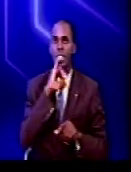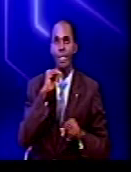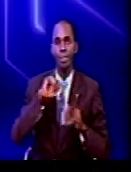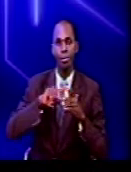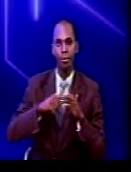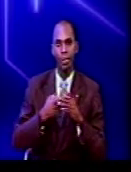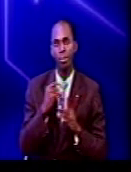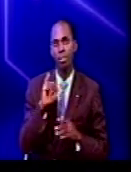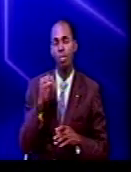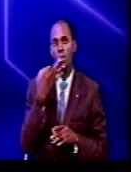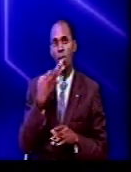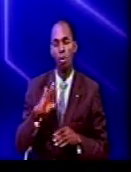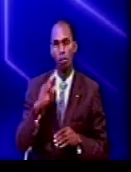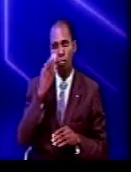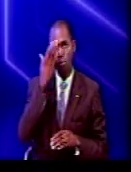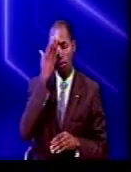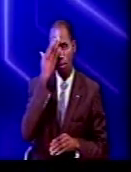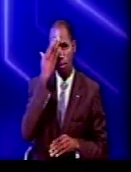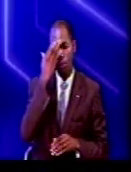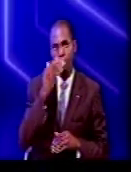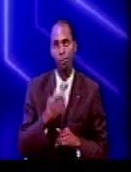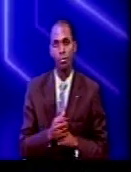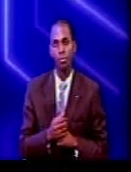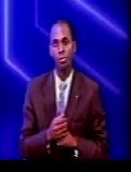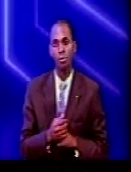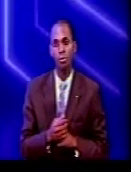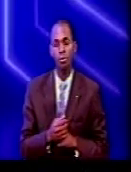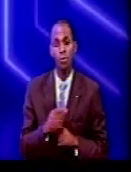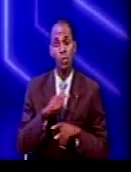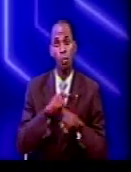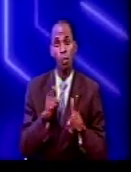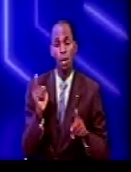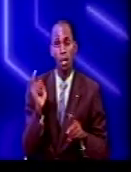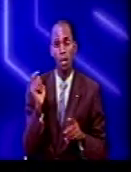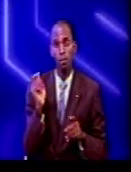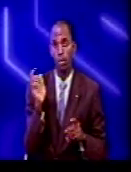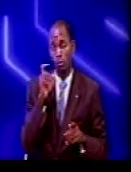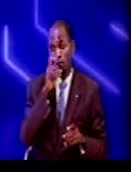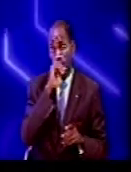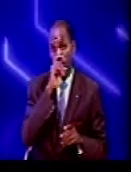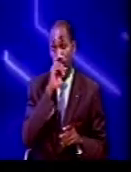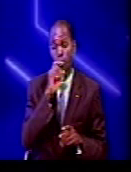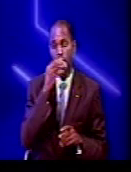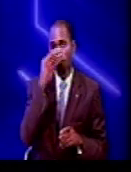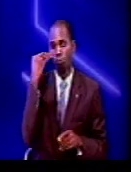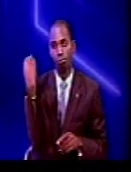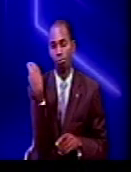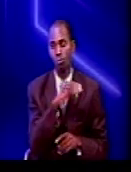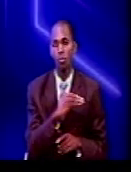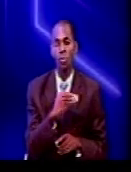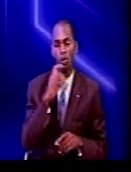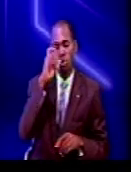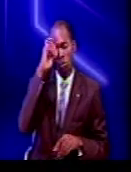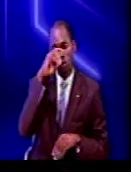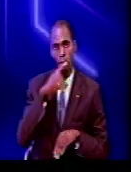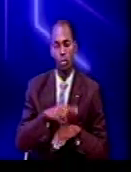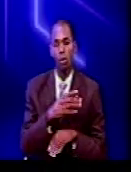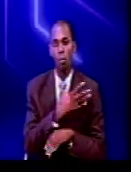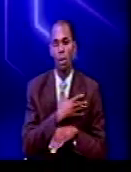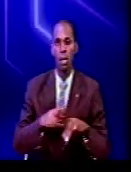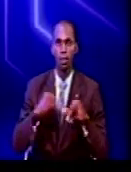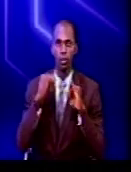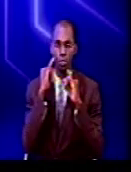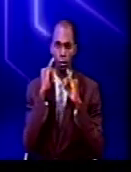are told, the fear of the Lord is the beginning of knowledge, but